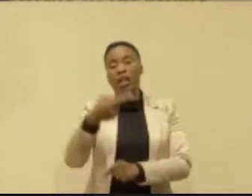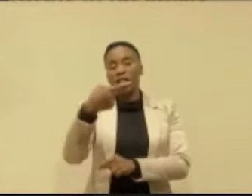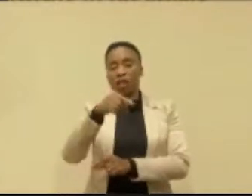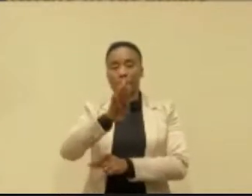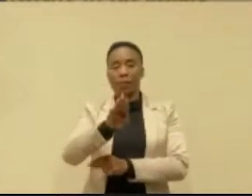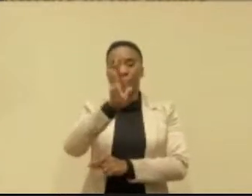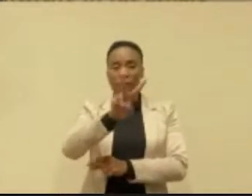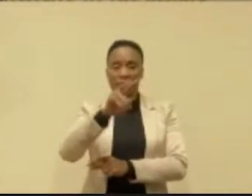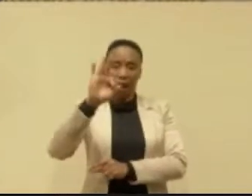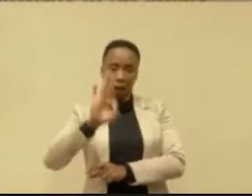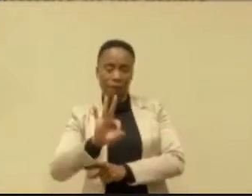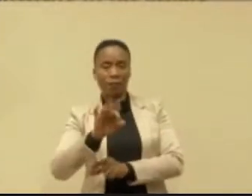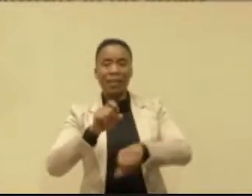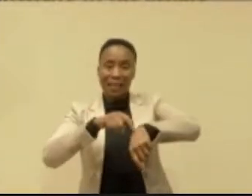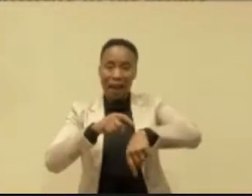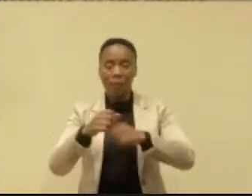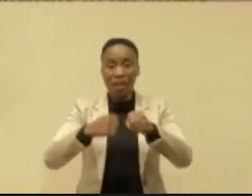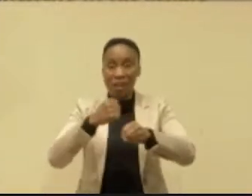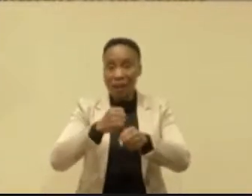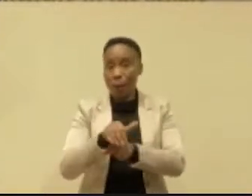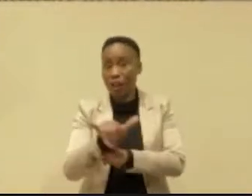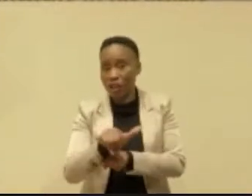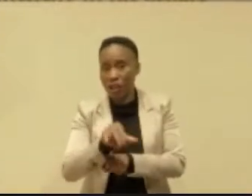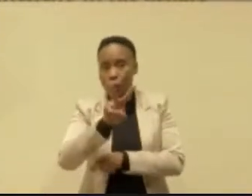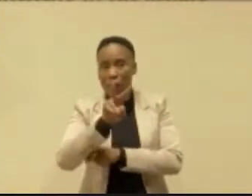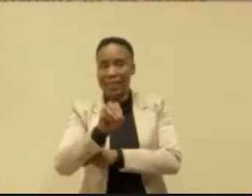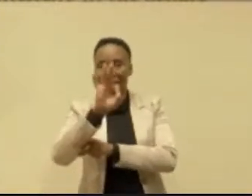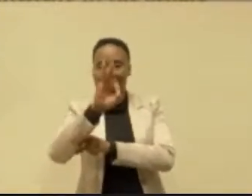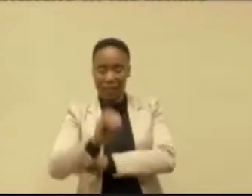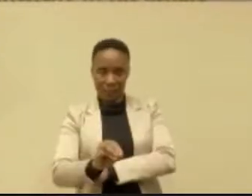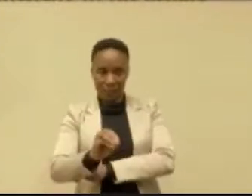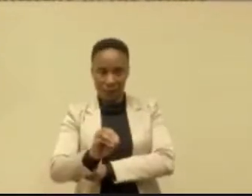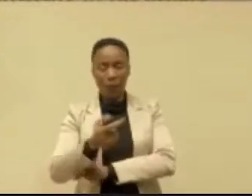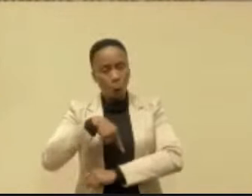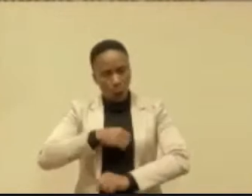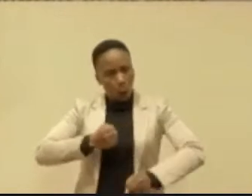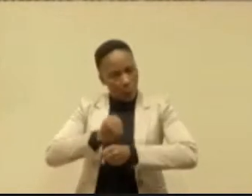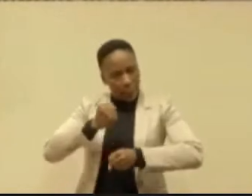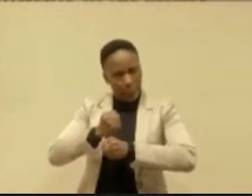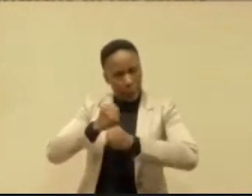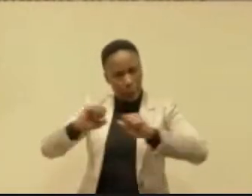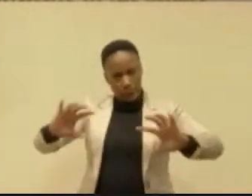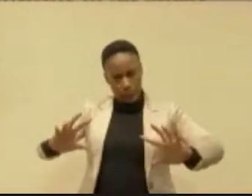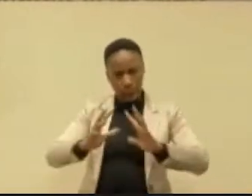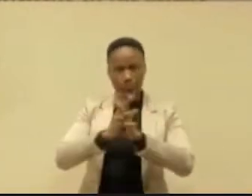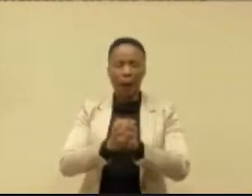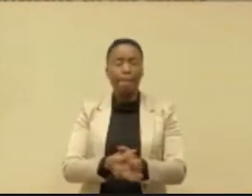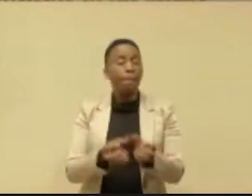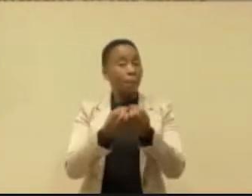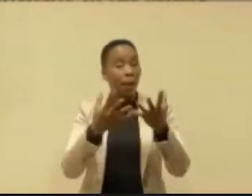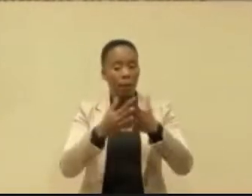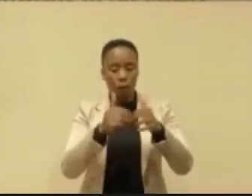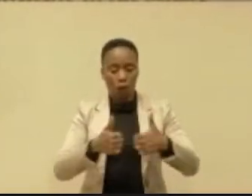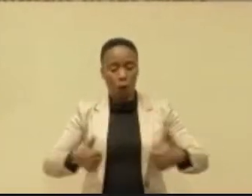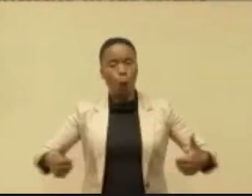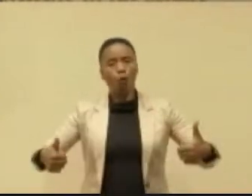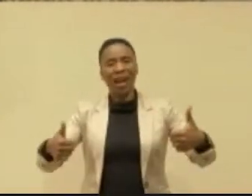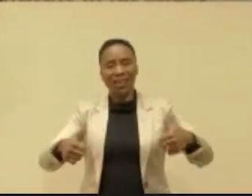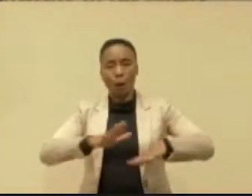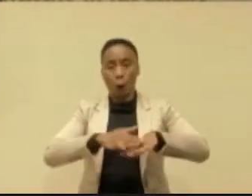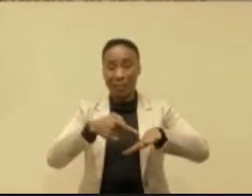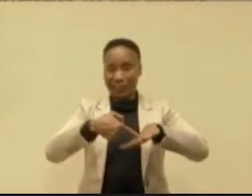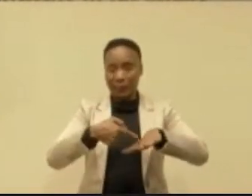23 we are working together with many stakeholders on this